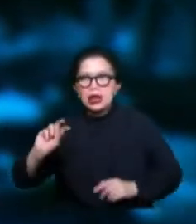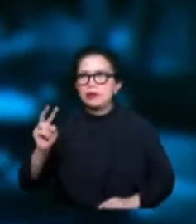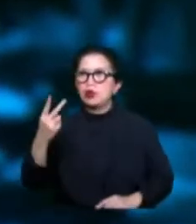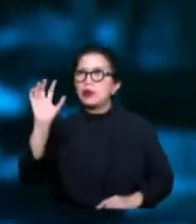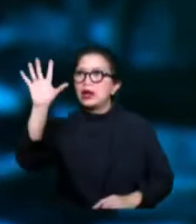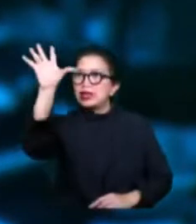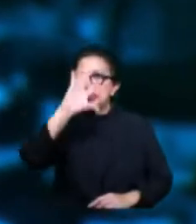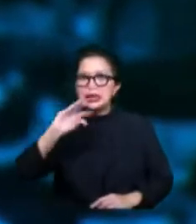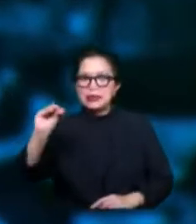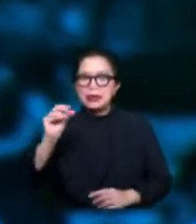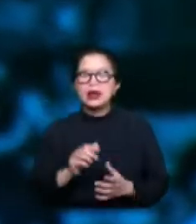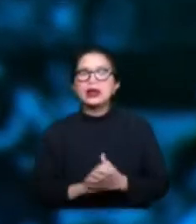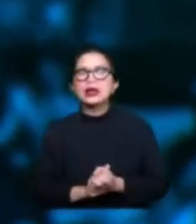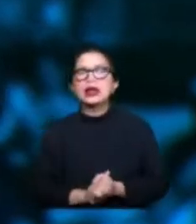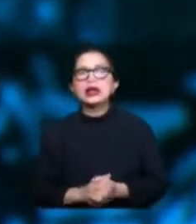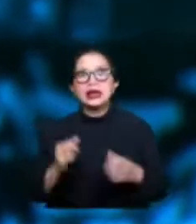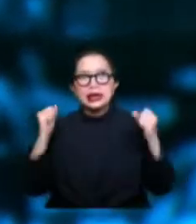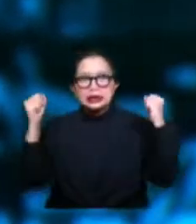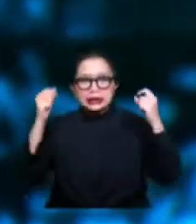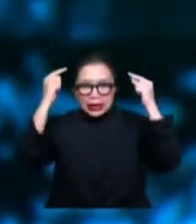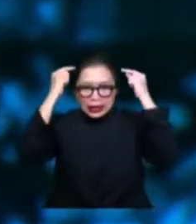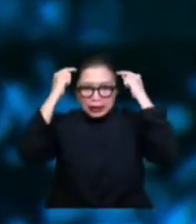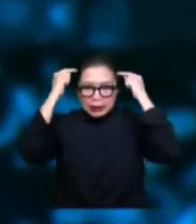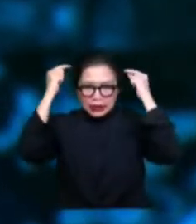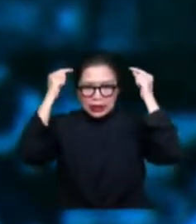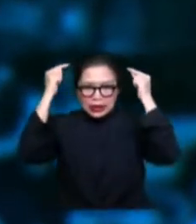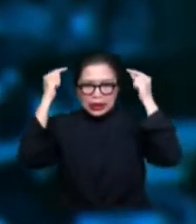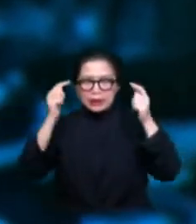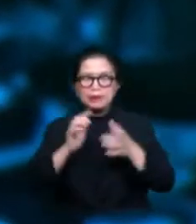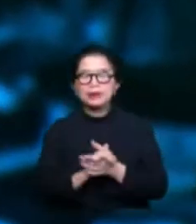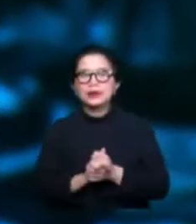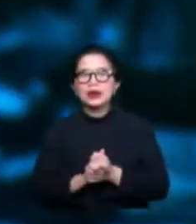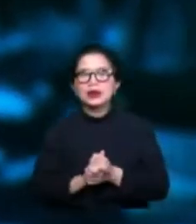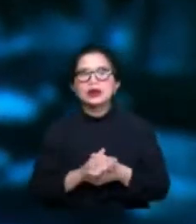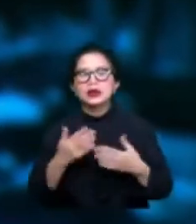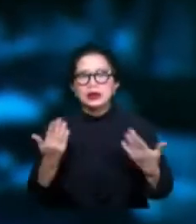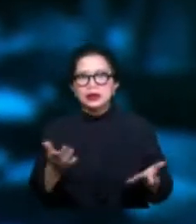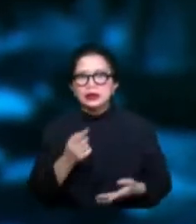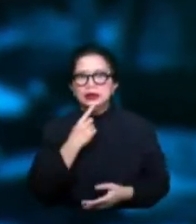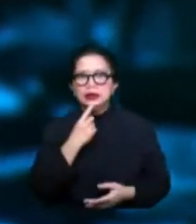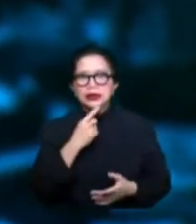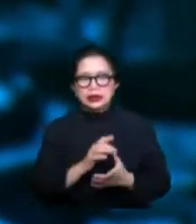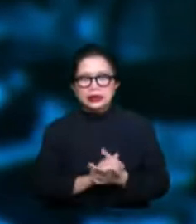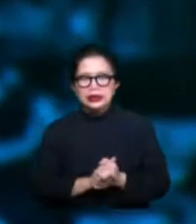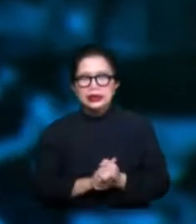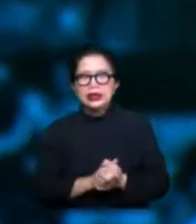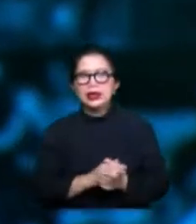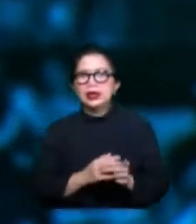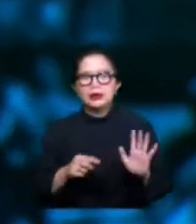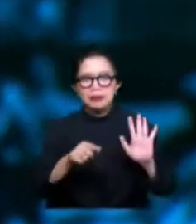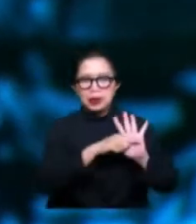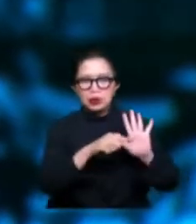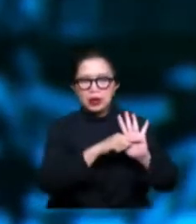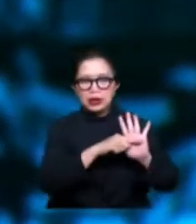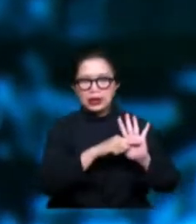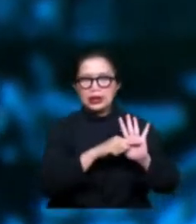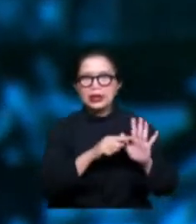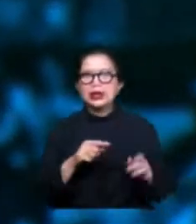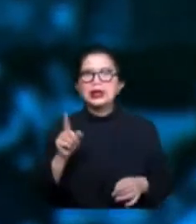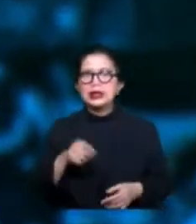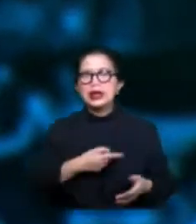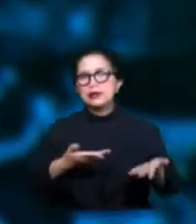The decline of the quality of urban service result in a high vulnerable of the population